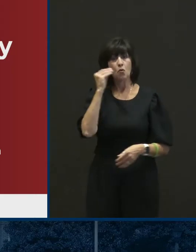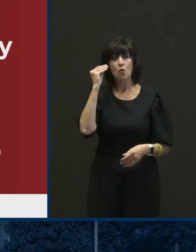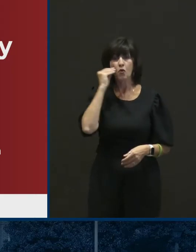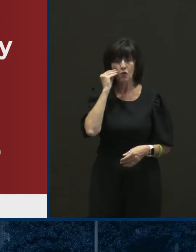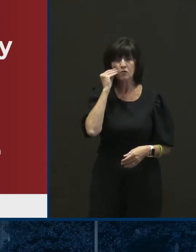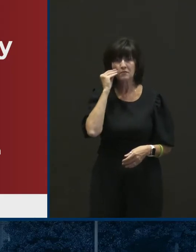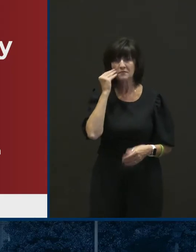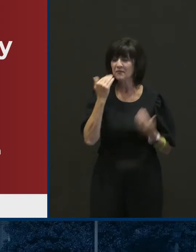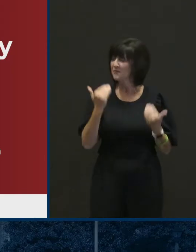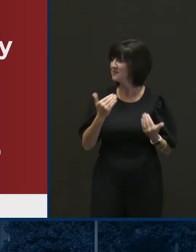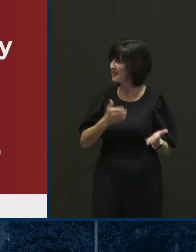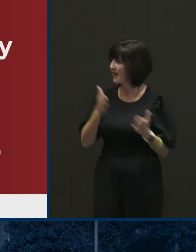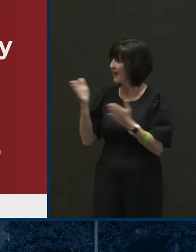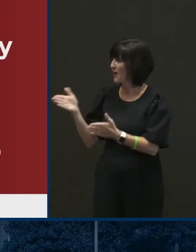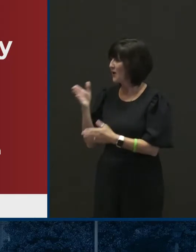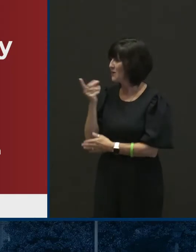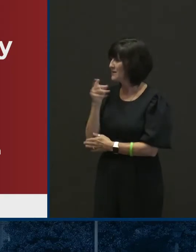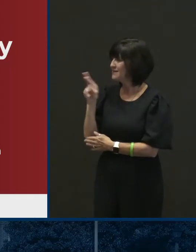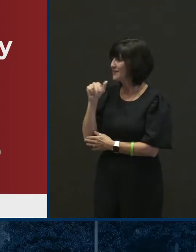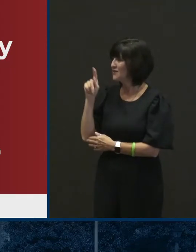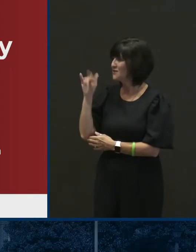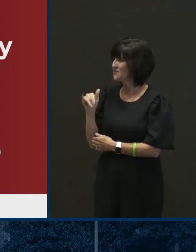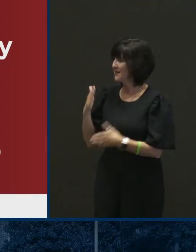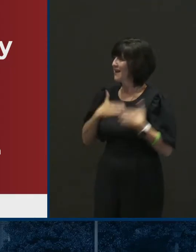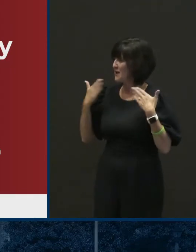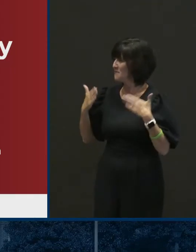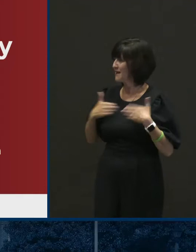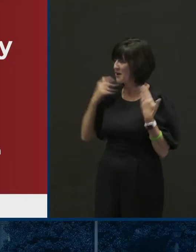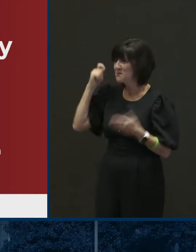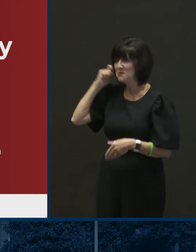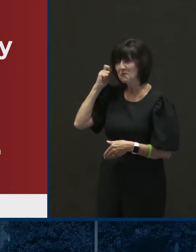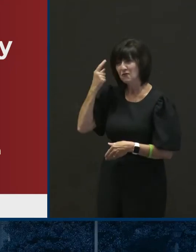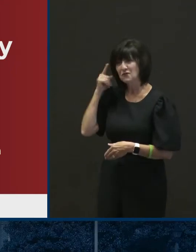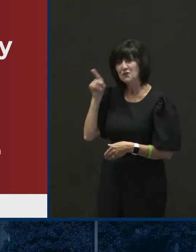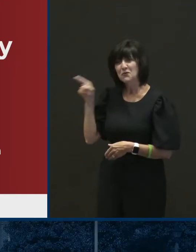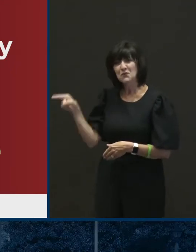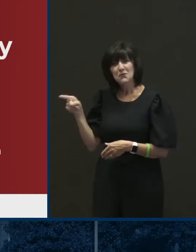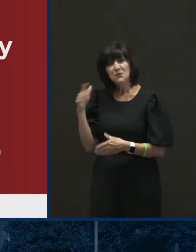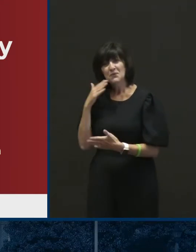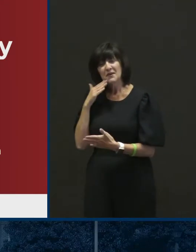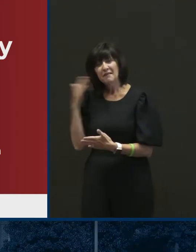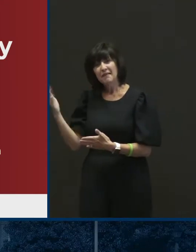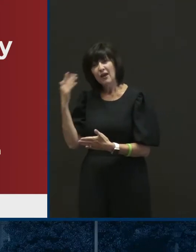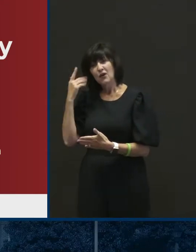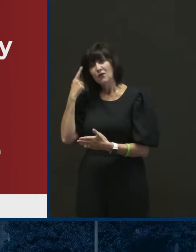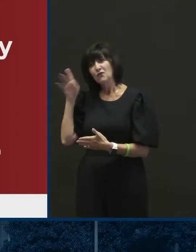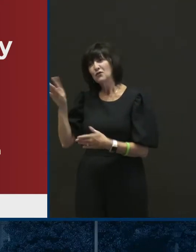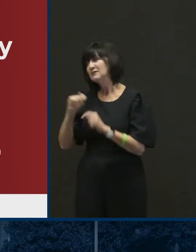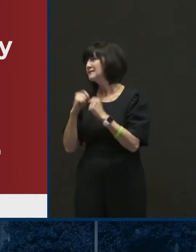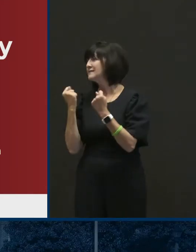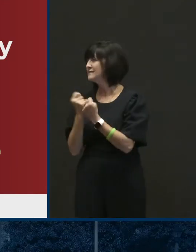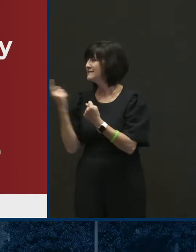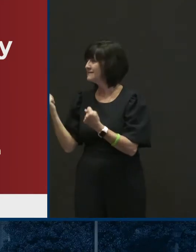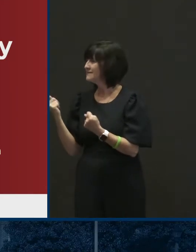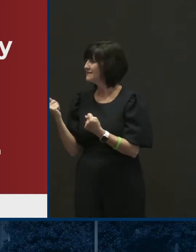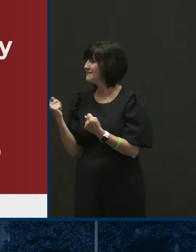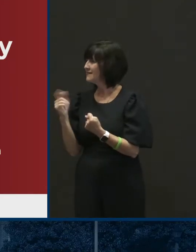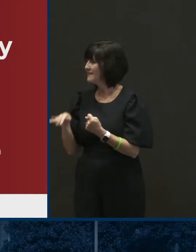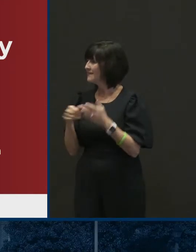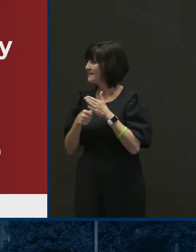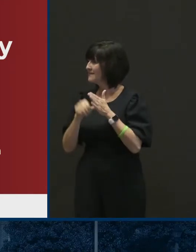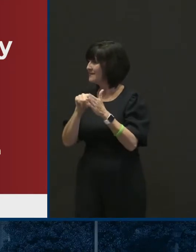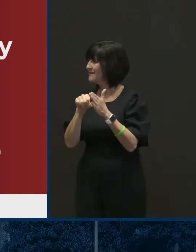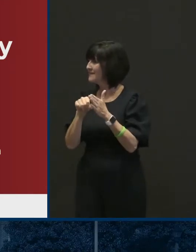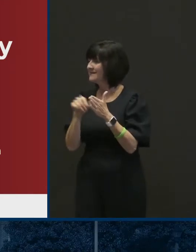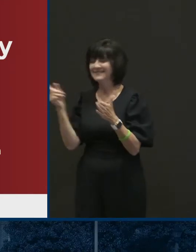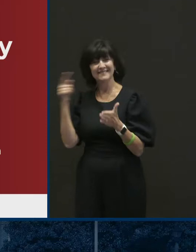happy birthday. Thank you so much, Governor. I just have to say that I think the highlight of my birthday is that I got a birthday song